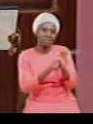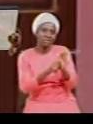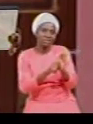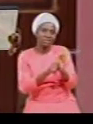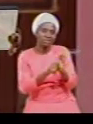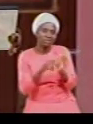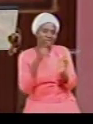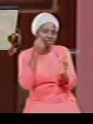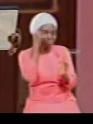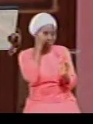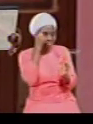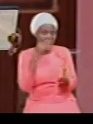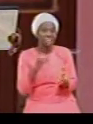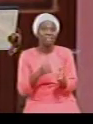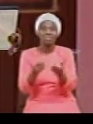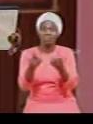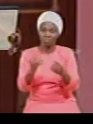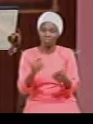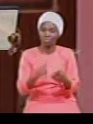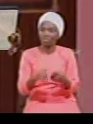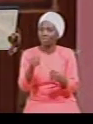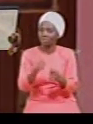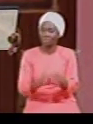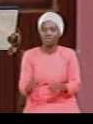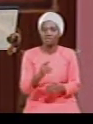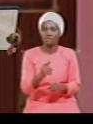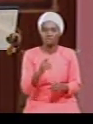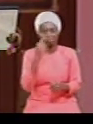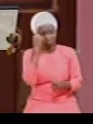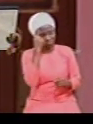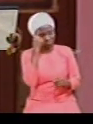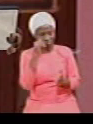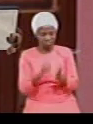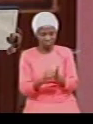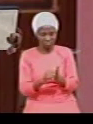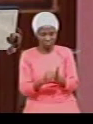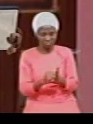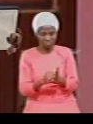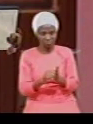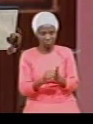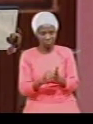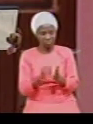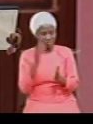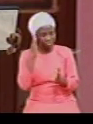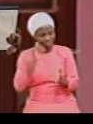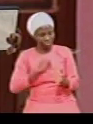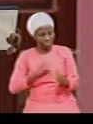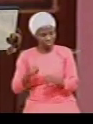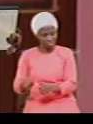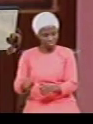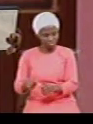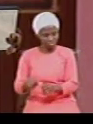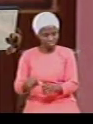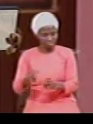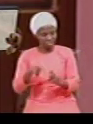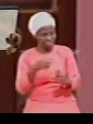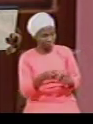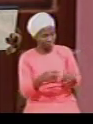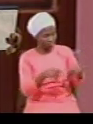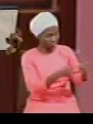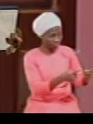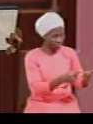to everyone. Should I stay? Should I go? The thoughts will come. Should